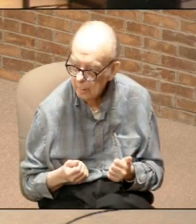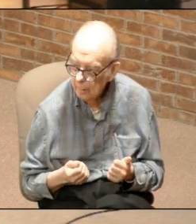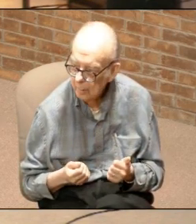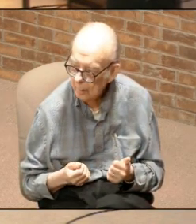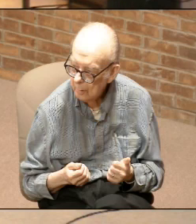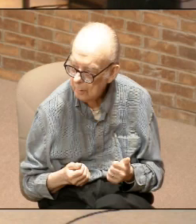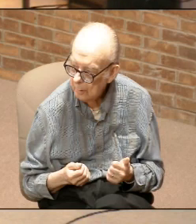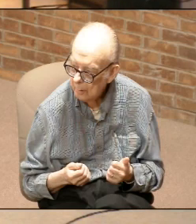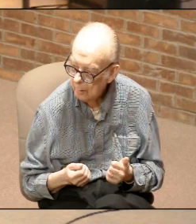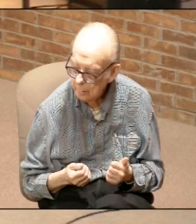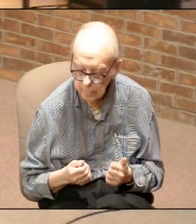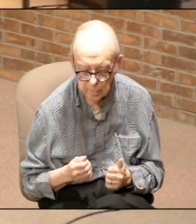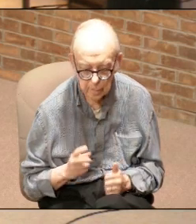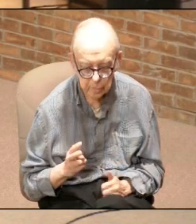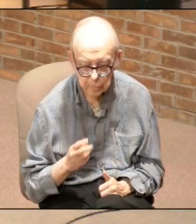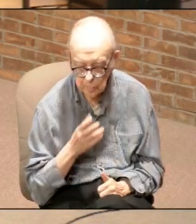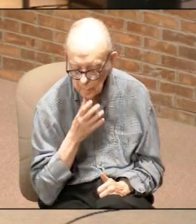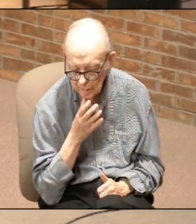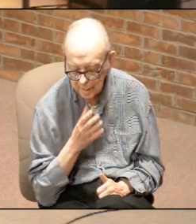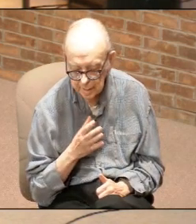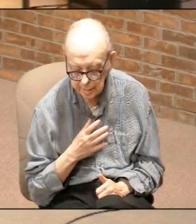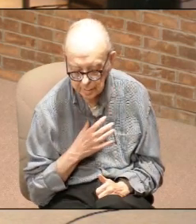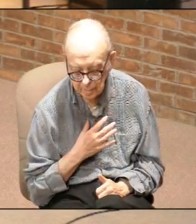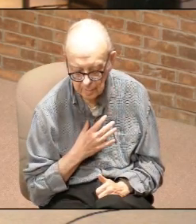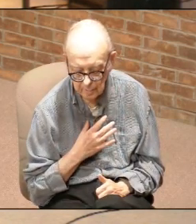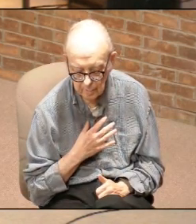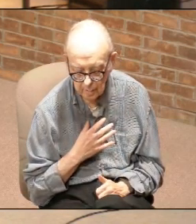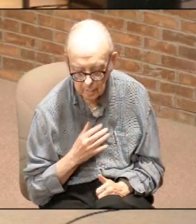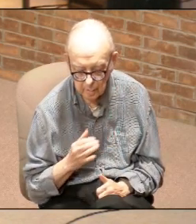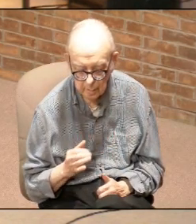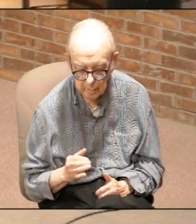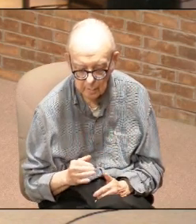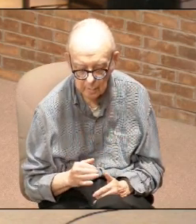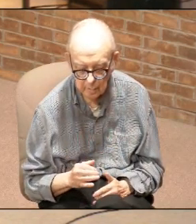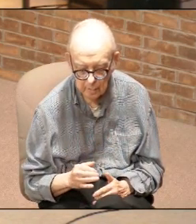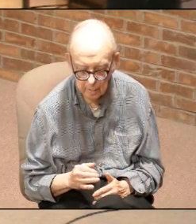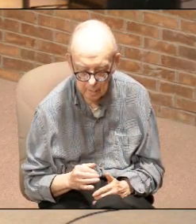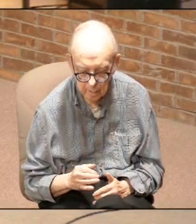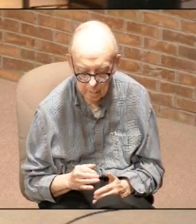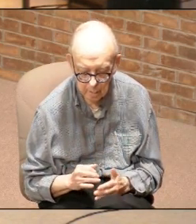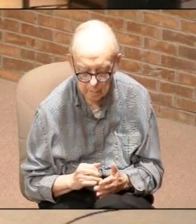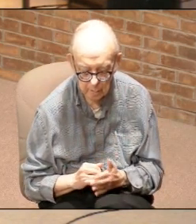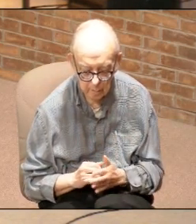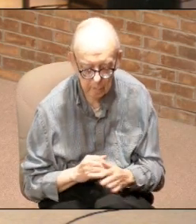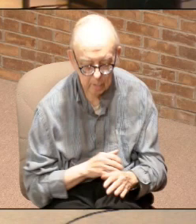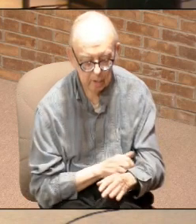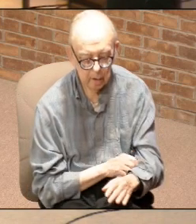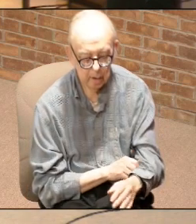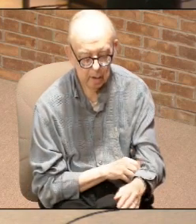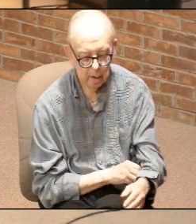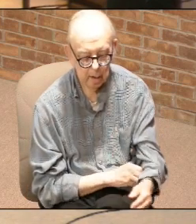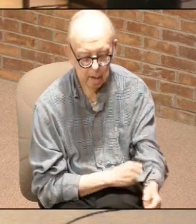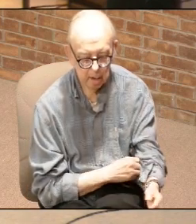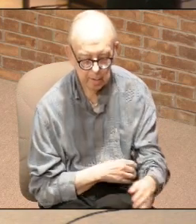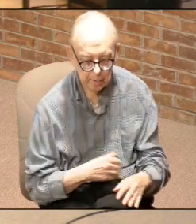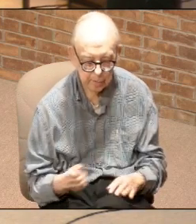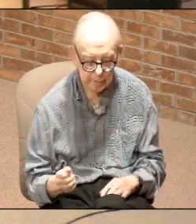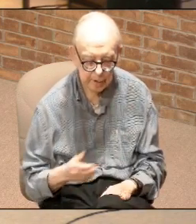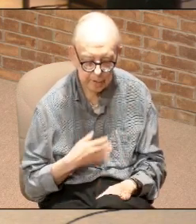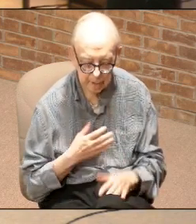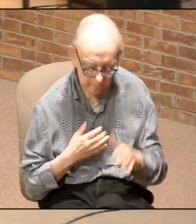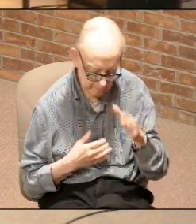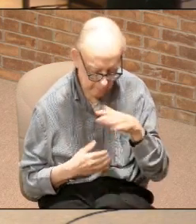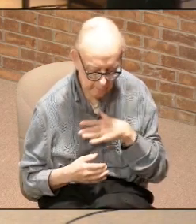oh two ladies that uh kind of took me as a young man